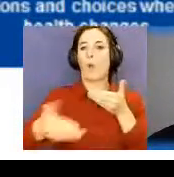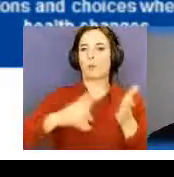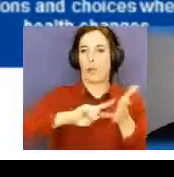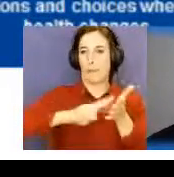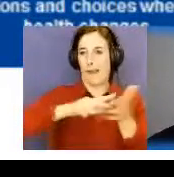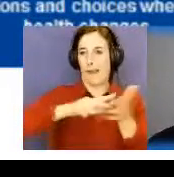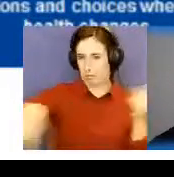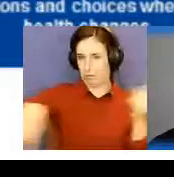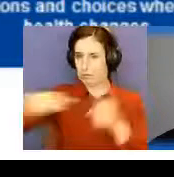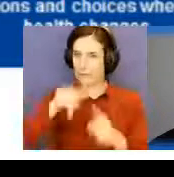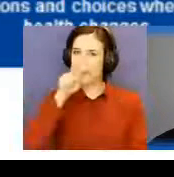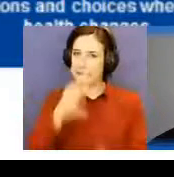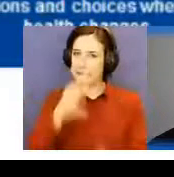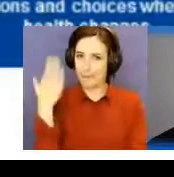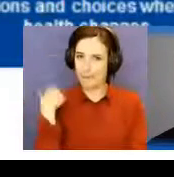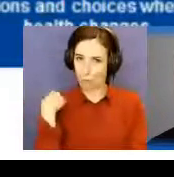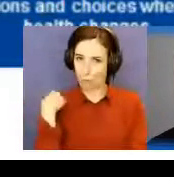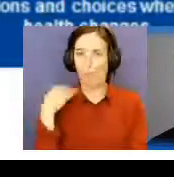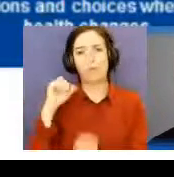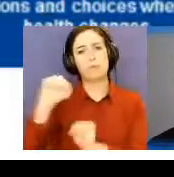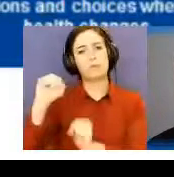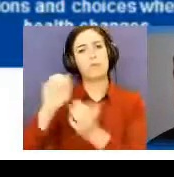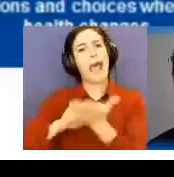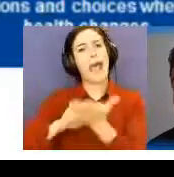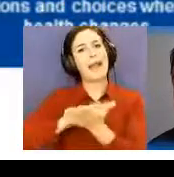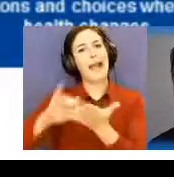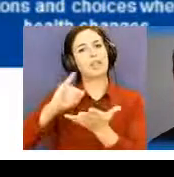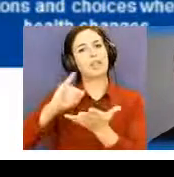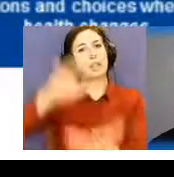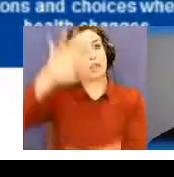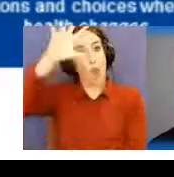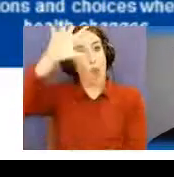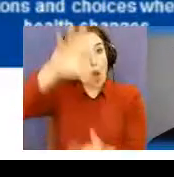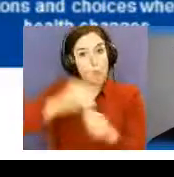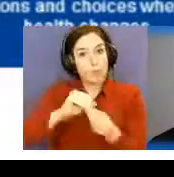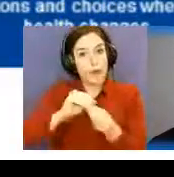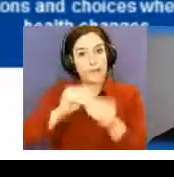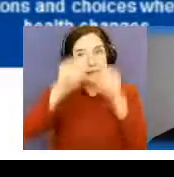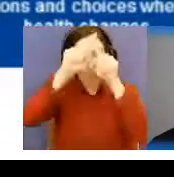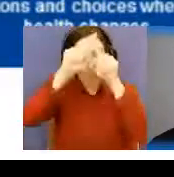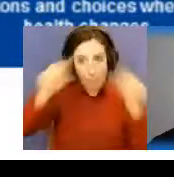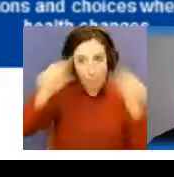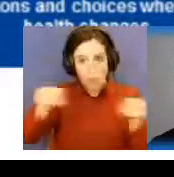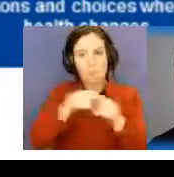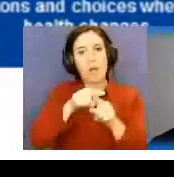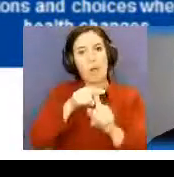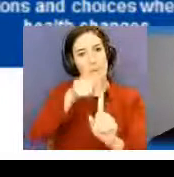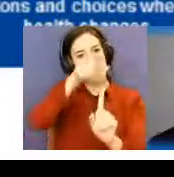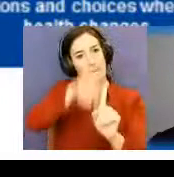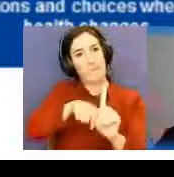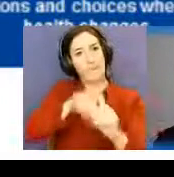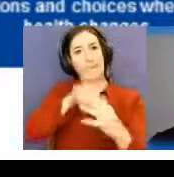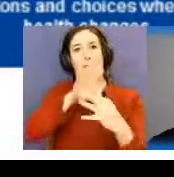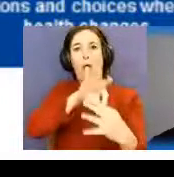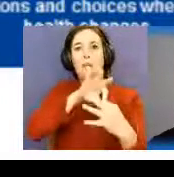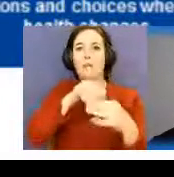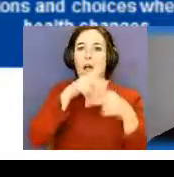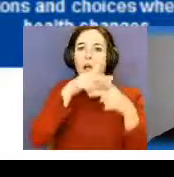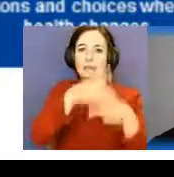their comprehensive model of personalised care, and this really shapes about how we support people to self-manage. And what